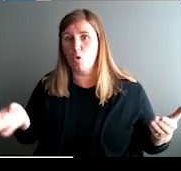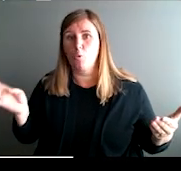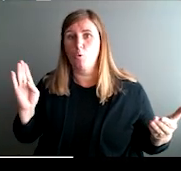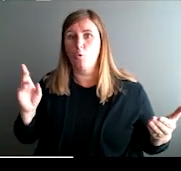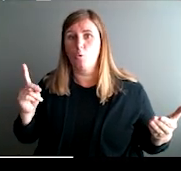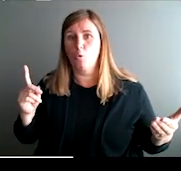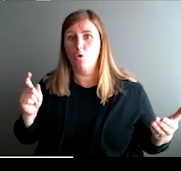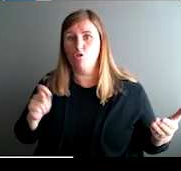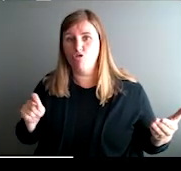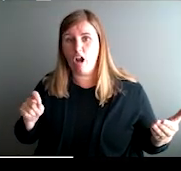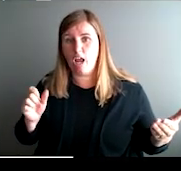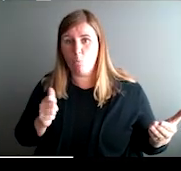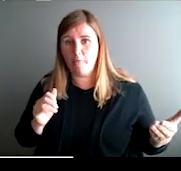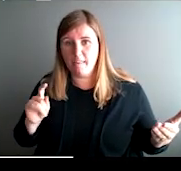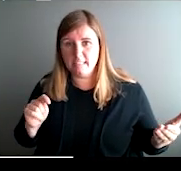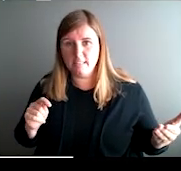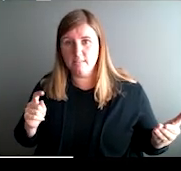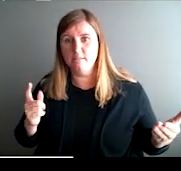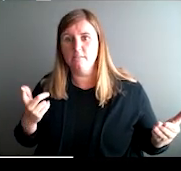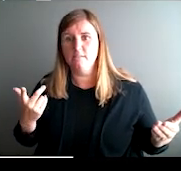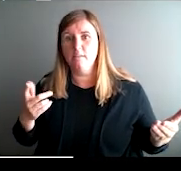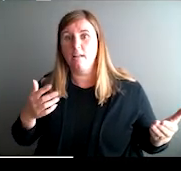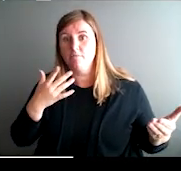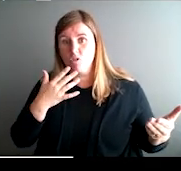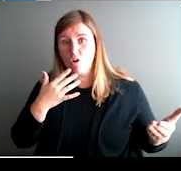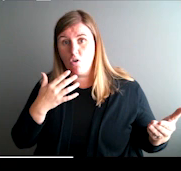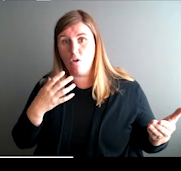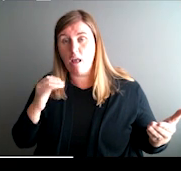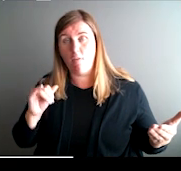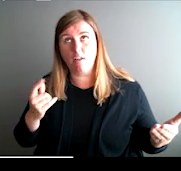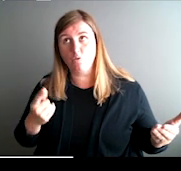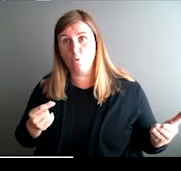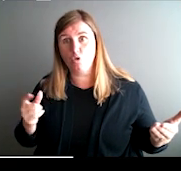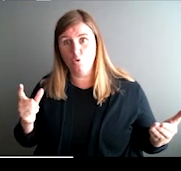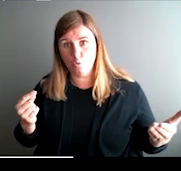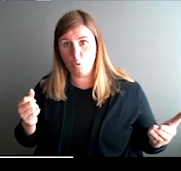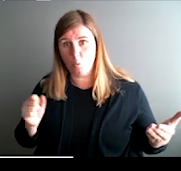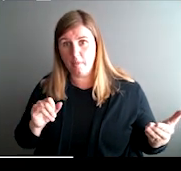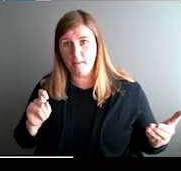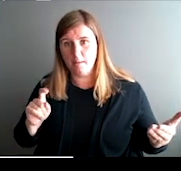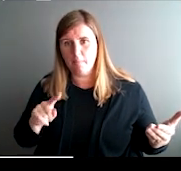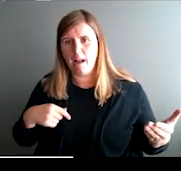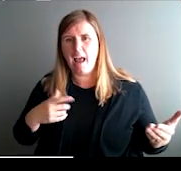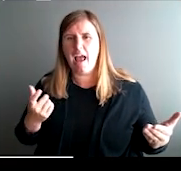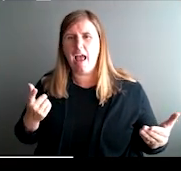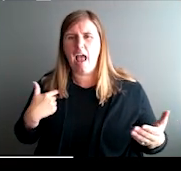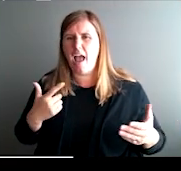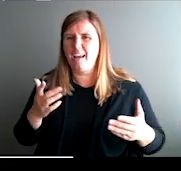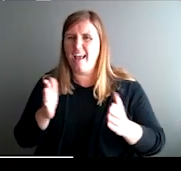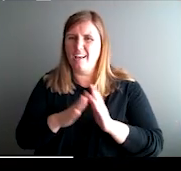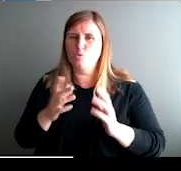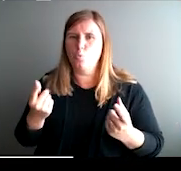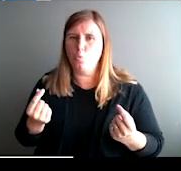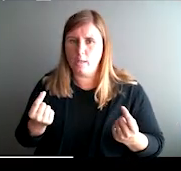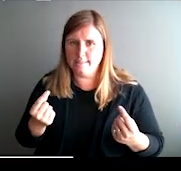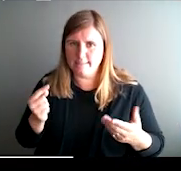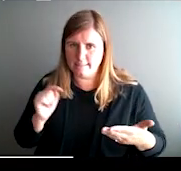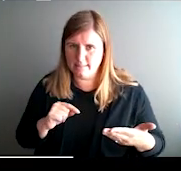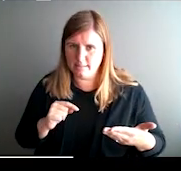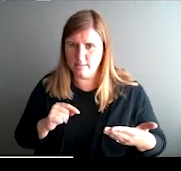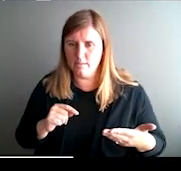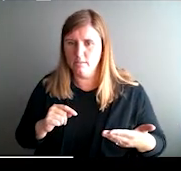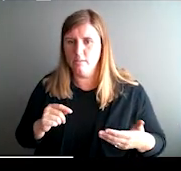or write with it. Well, that's the color, and that's what you do with it, but I asked, what is it? This